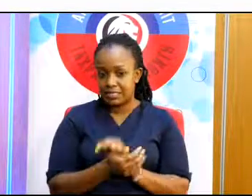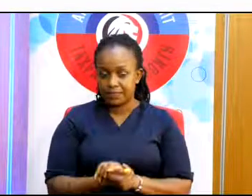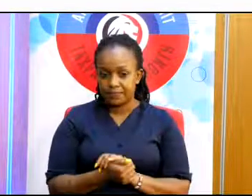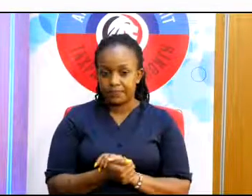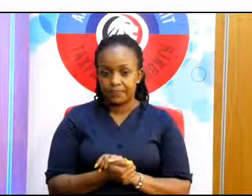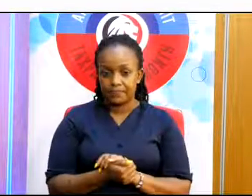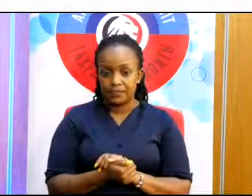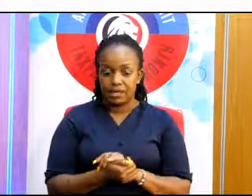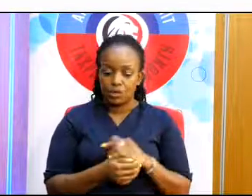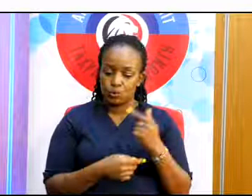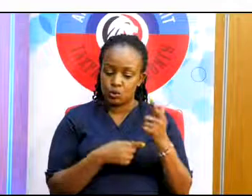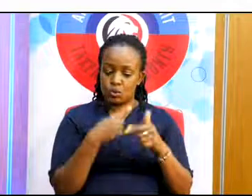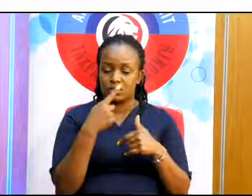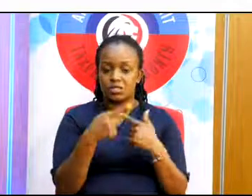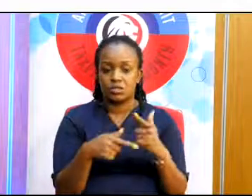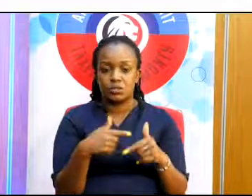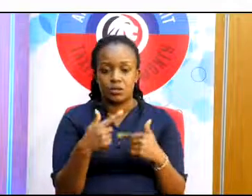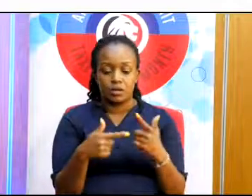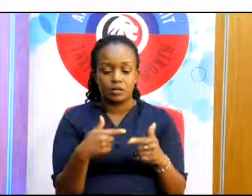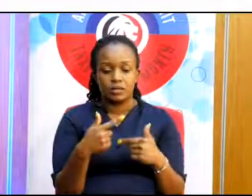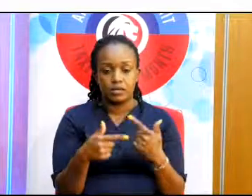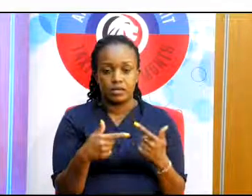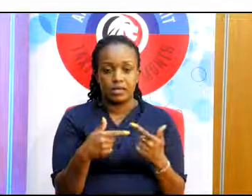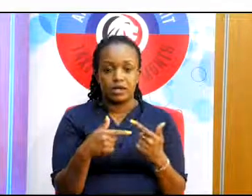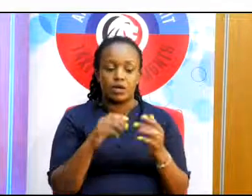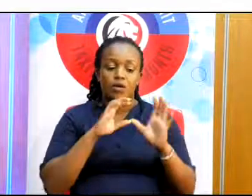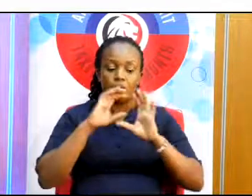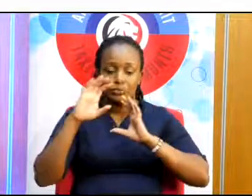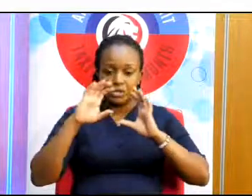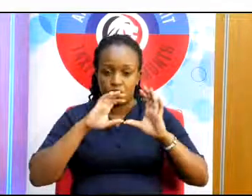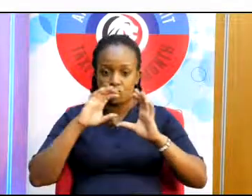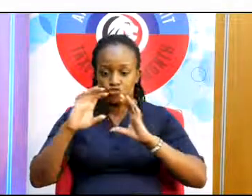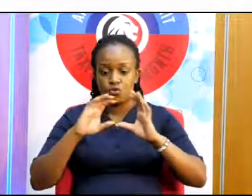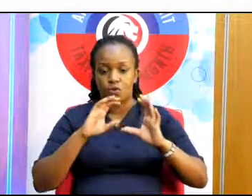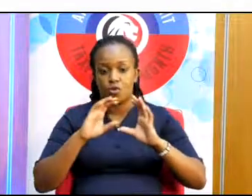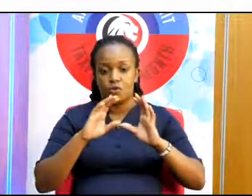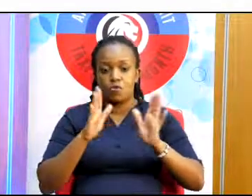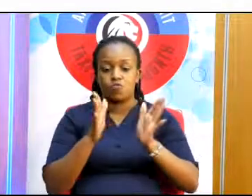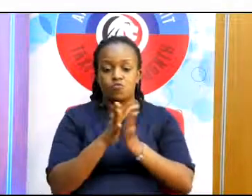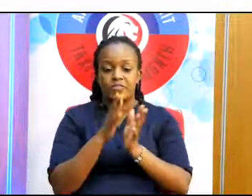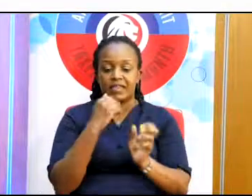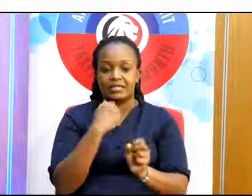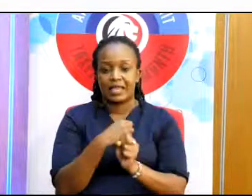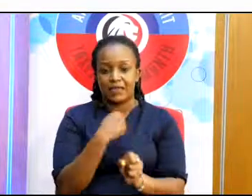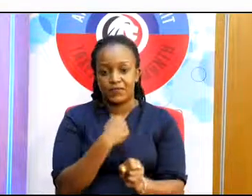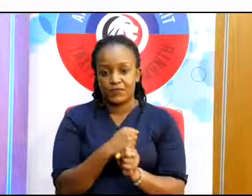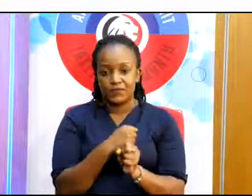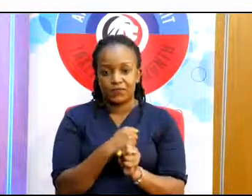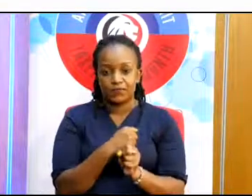And we continued our vibrant communication to our staff.